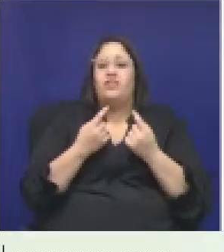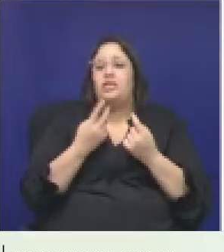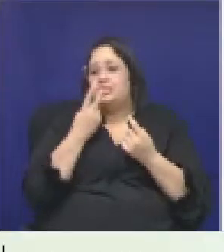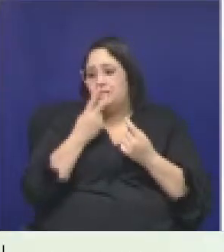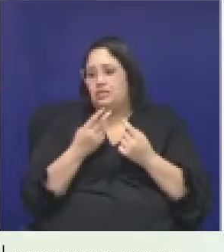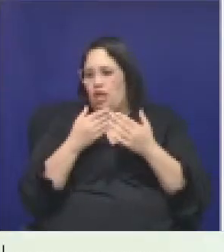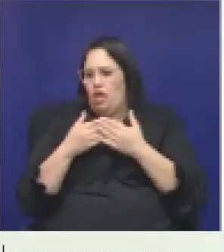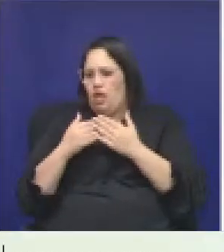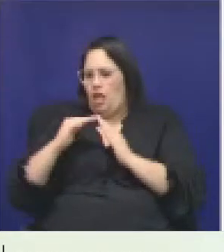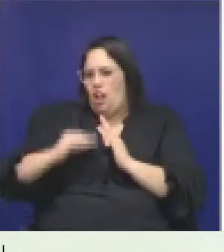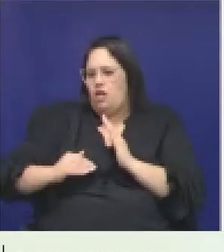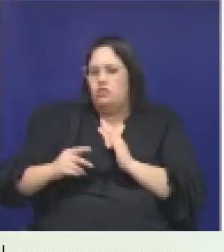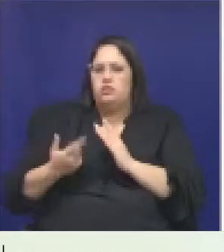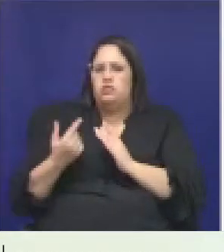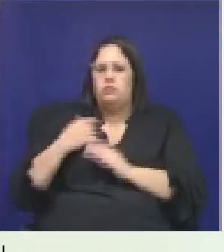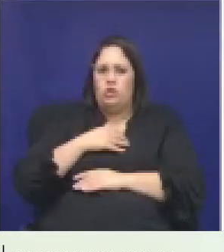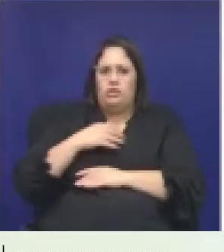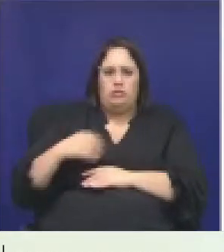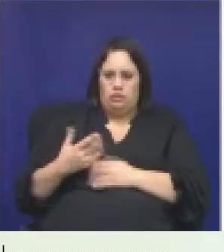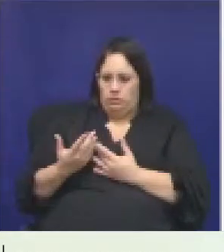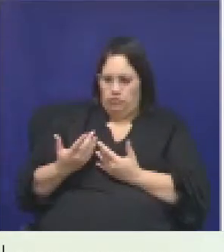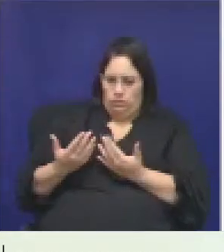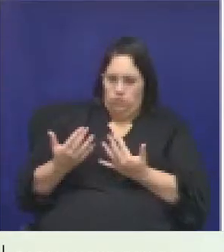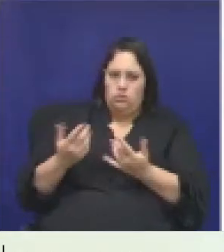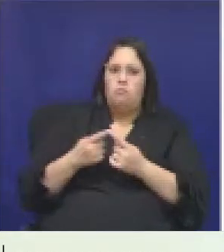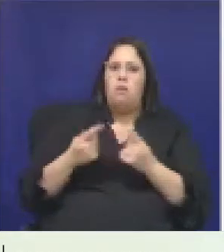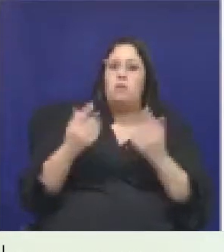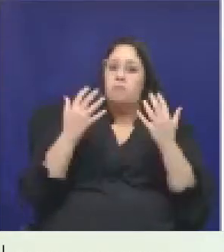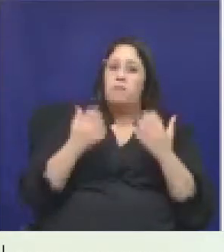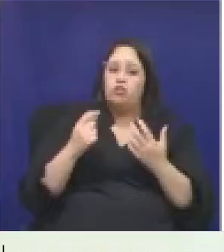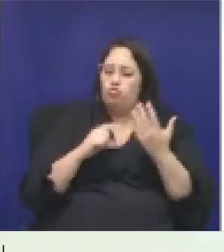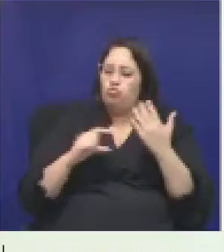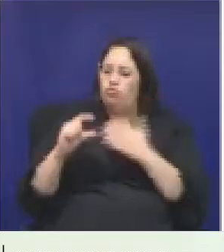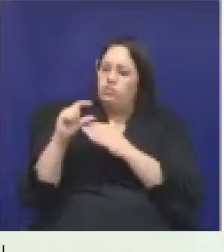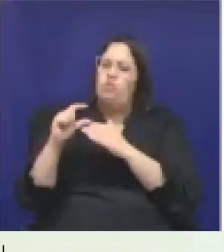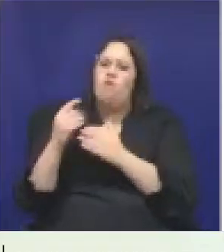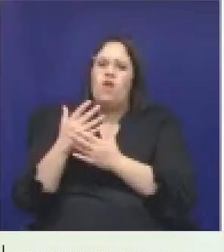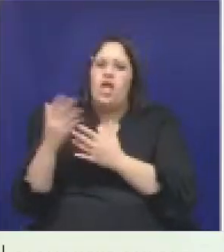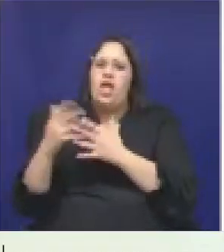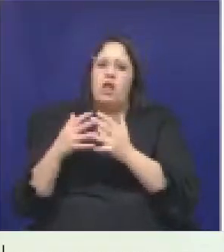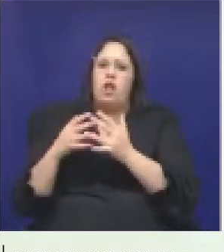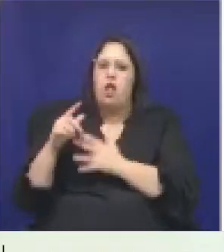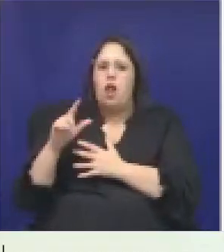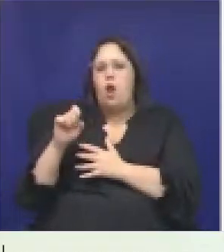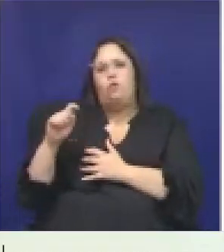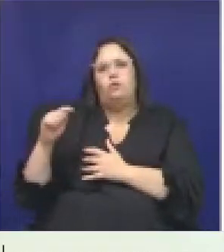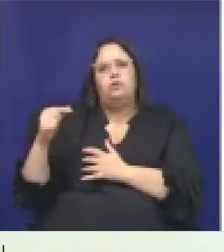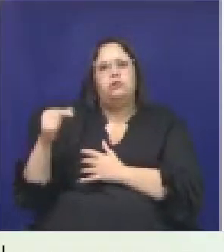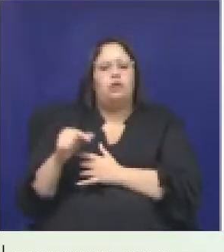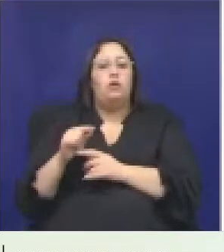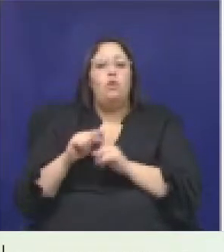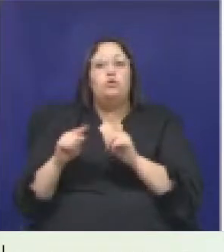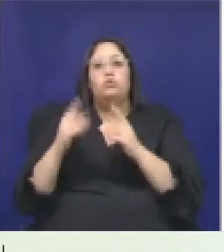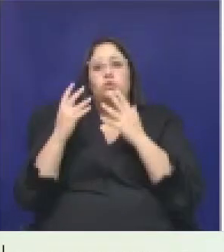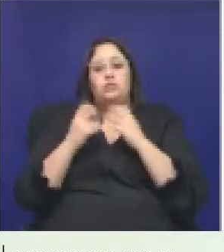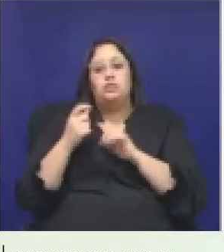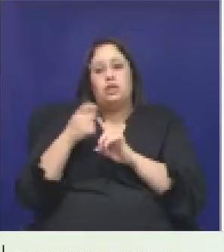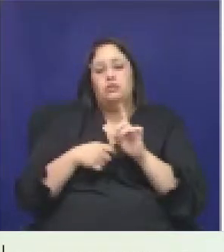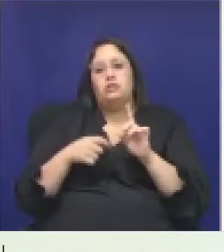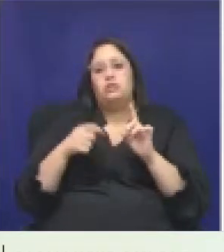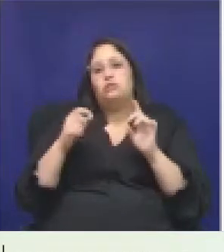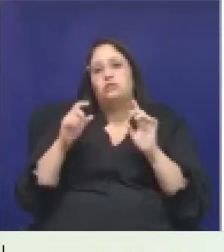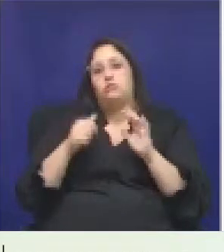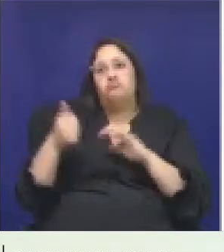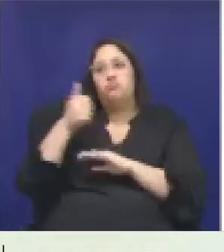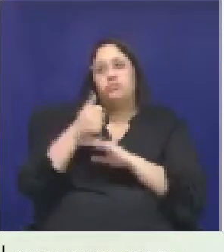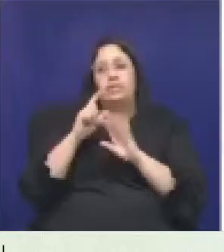uncared for in the presidency. Perhaps its budget is too small for any looting. The Statistician General and his team